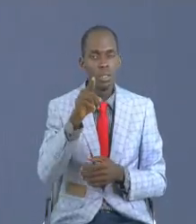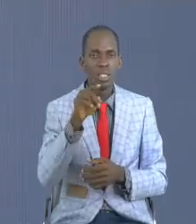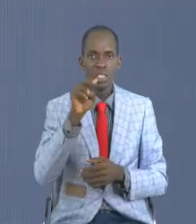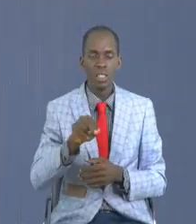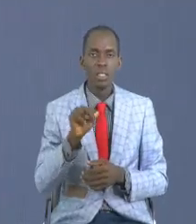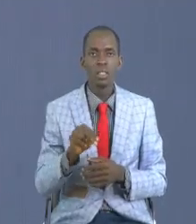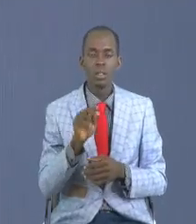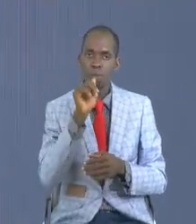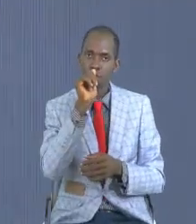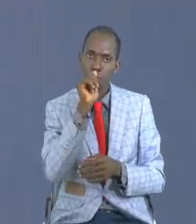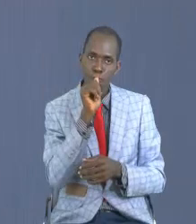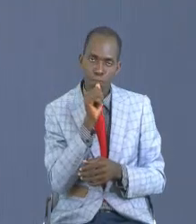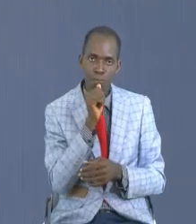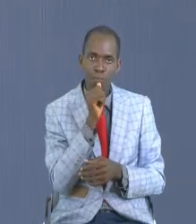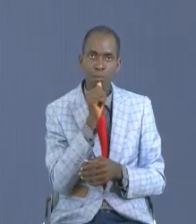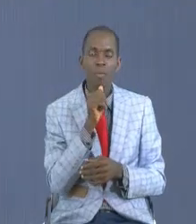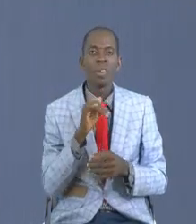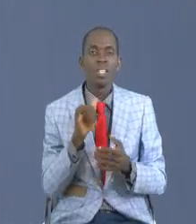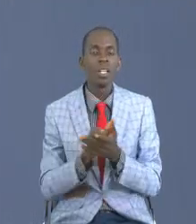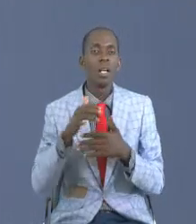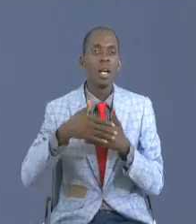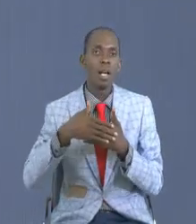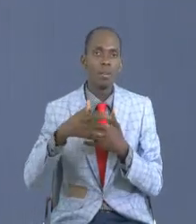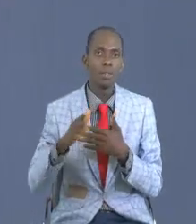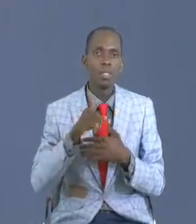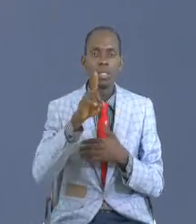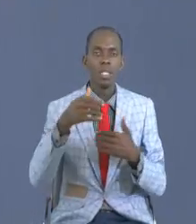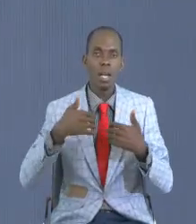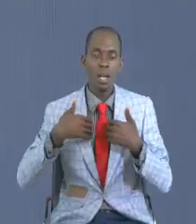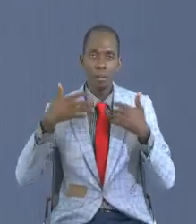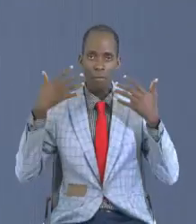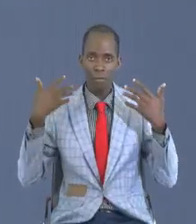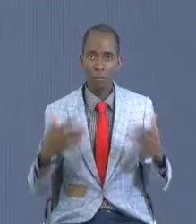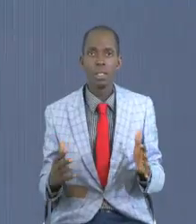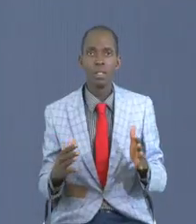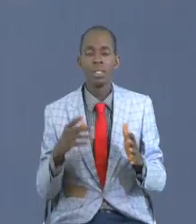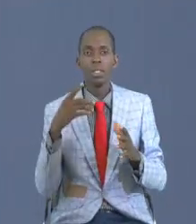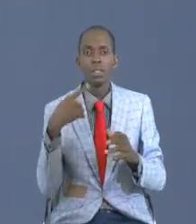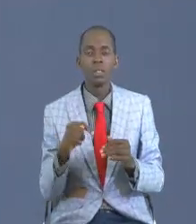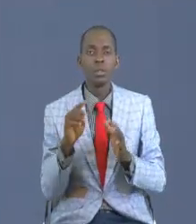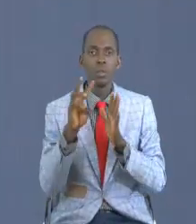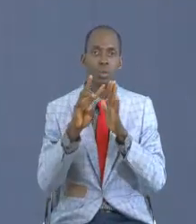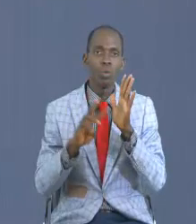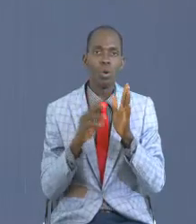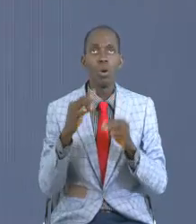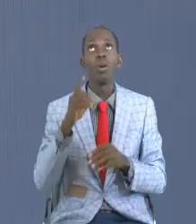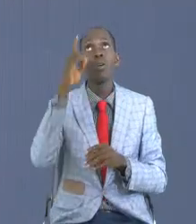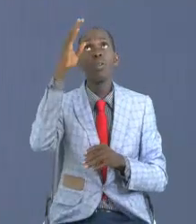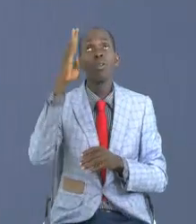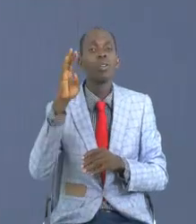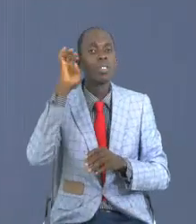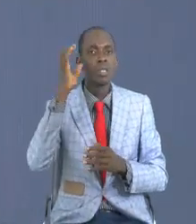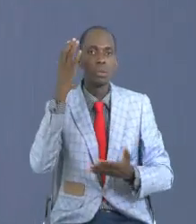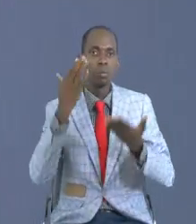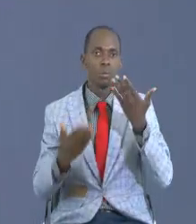of perseverance, that after ye have done the will of God, ye might receive